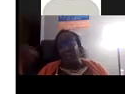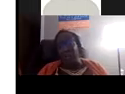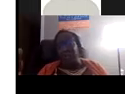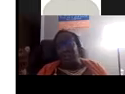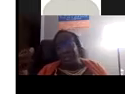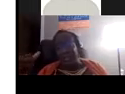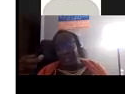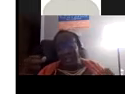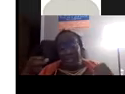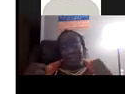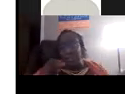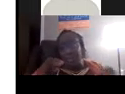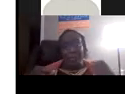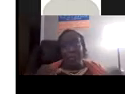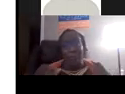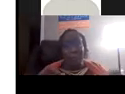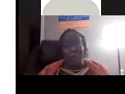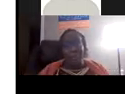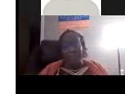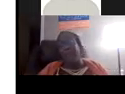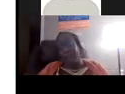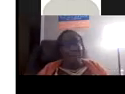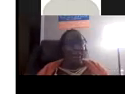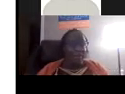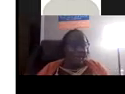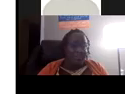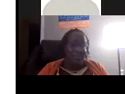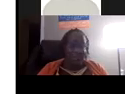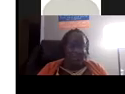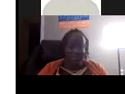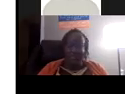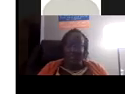then also like the struggle for hoarding of power.